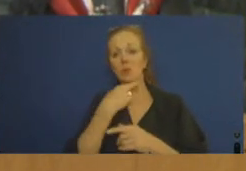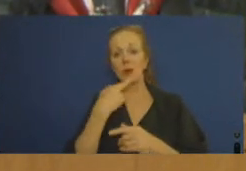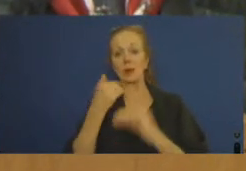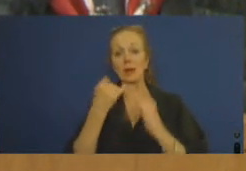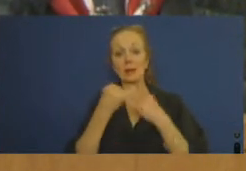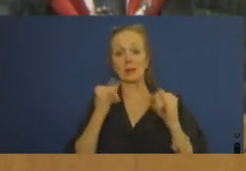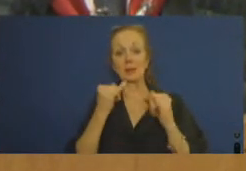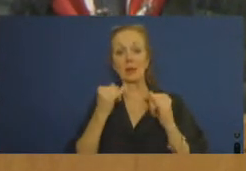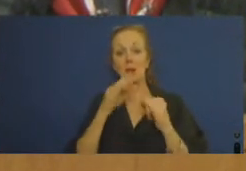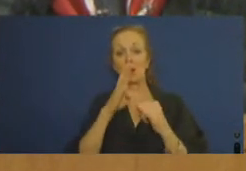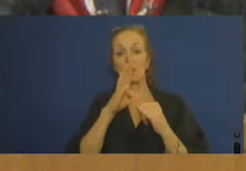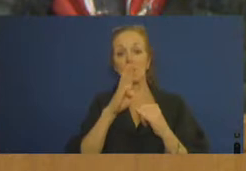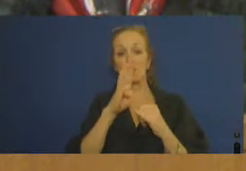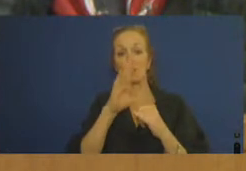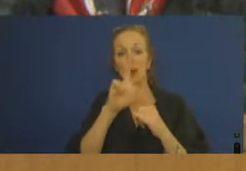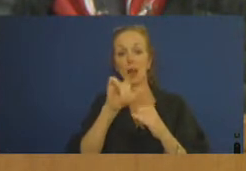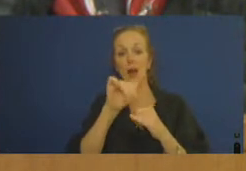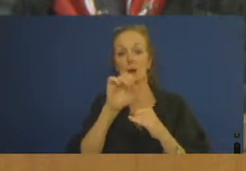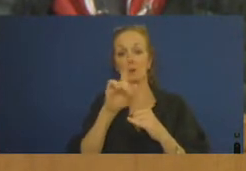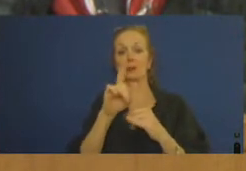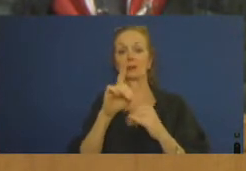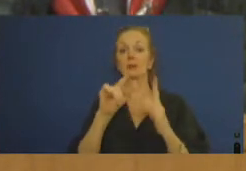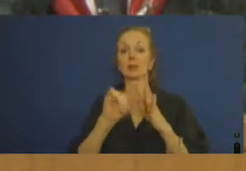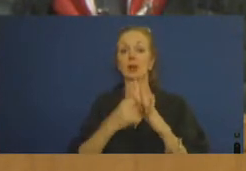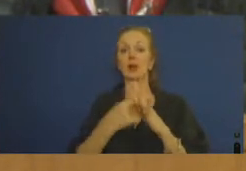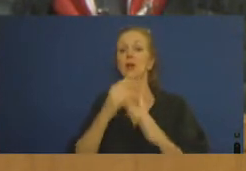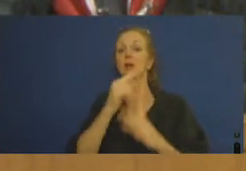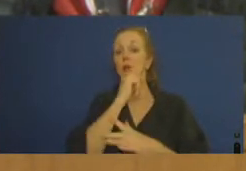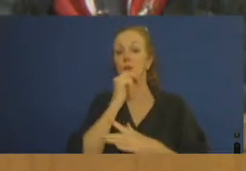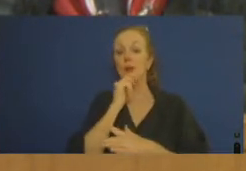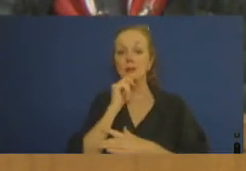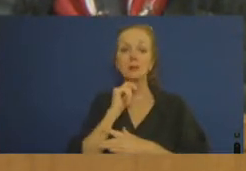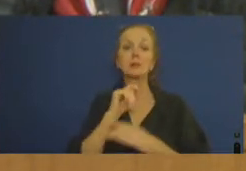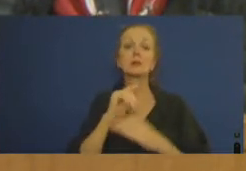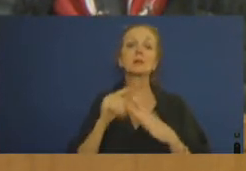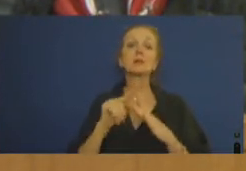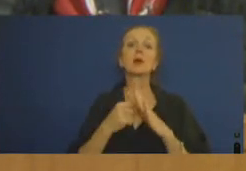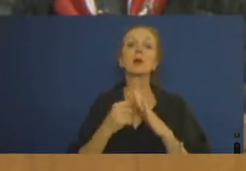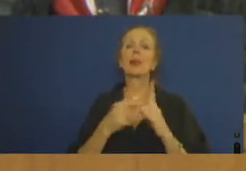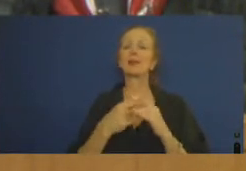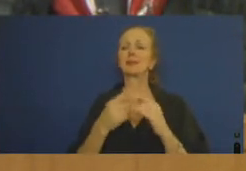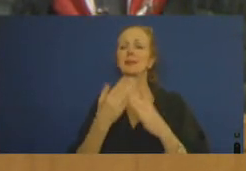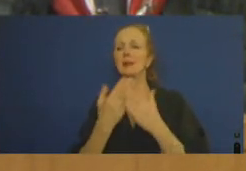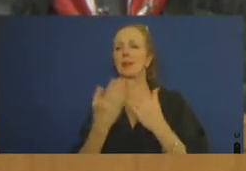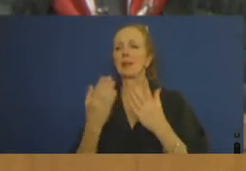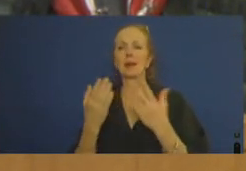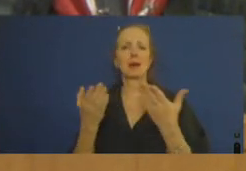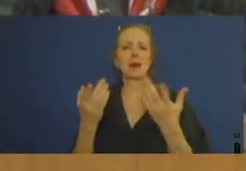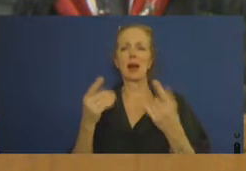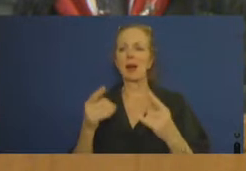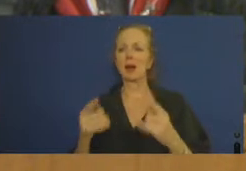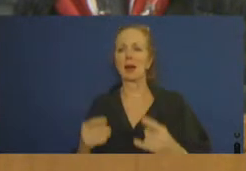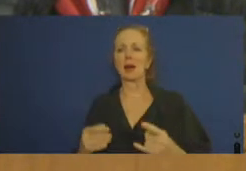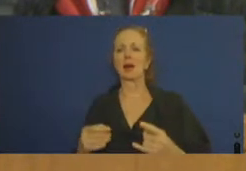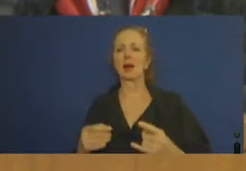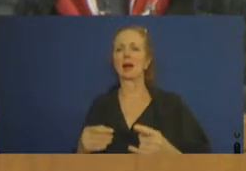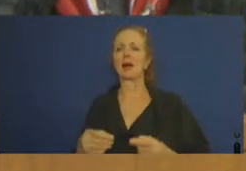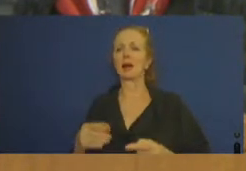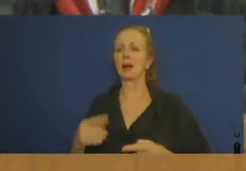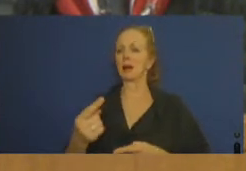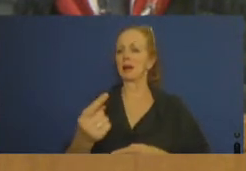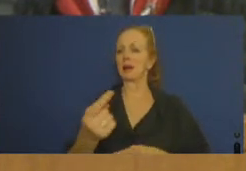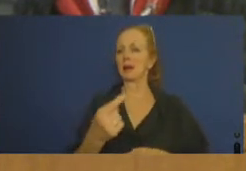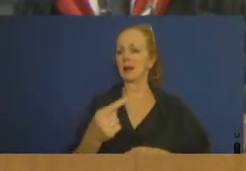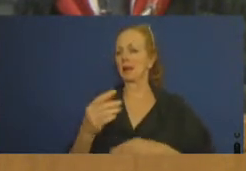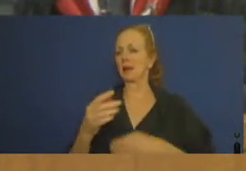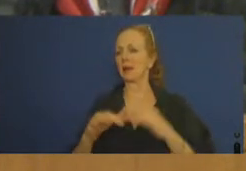Boulevard and started Twin Oaks with Dickety's Deli. Then something classic came in, and currently Fern